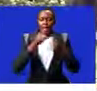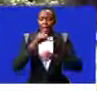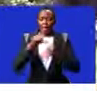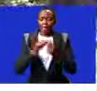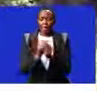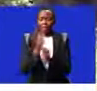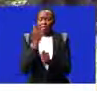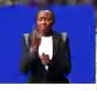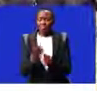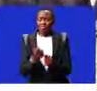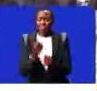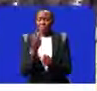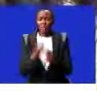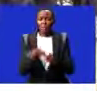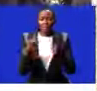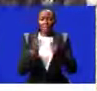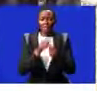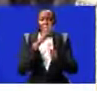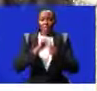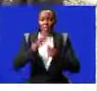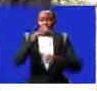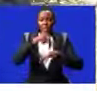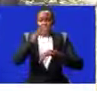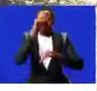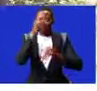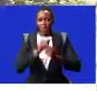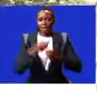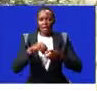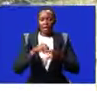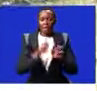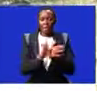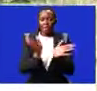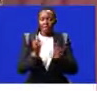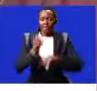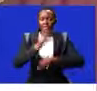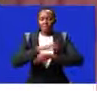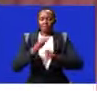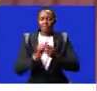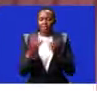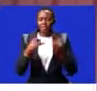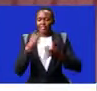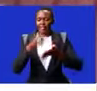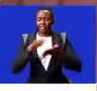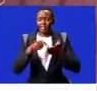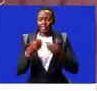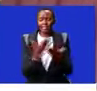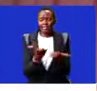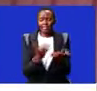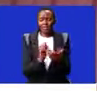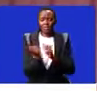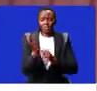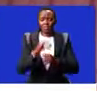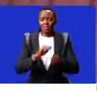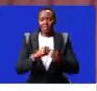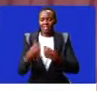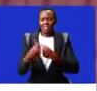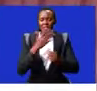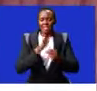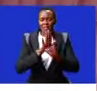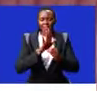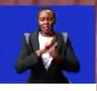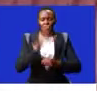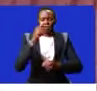mar omenda ma ichwalo negi kod piny owacho mamalo e skunde mag sirkal, ka giwacho ni ma en gino ma osekelo gi midhiero ahinya